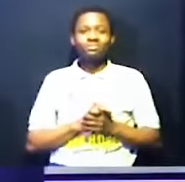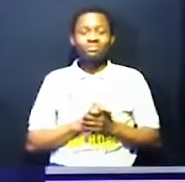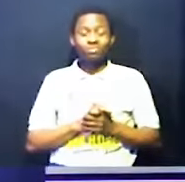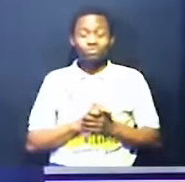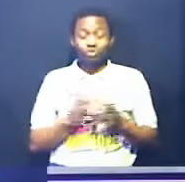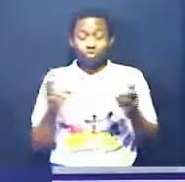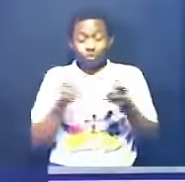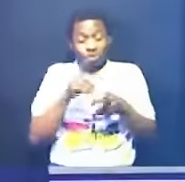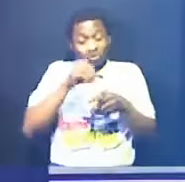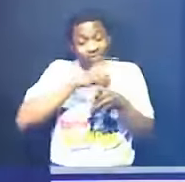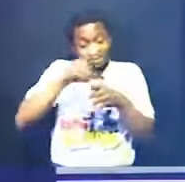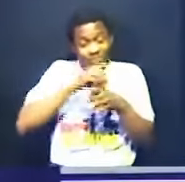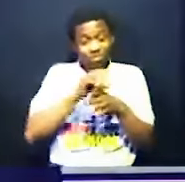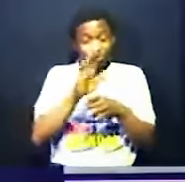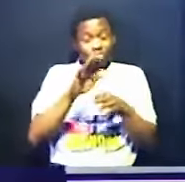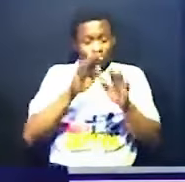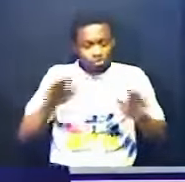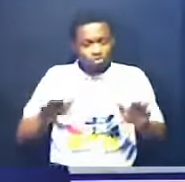imagined.